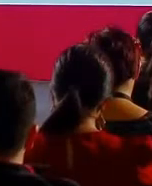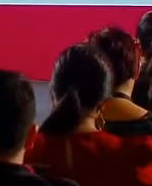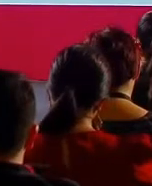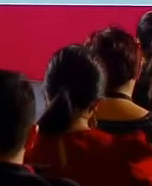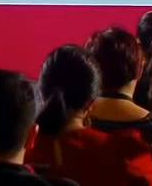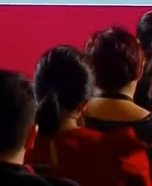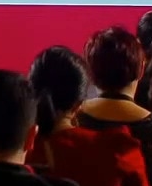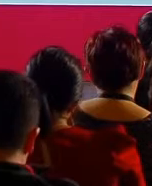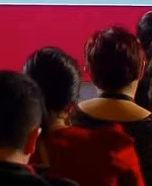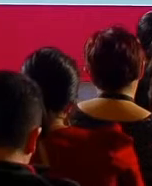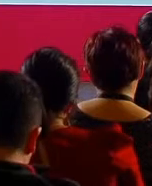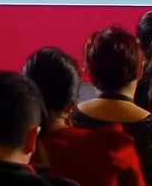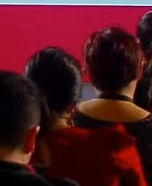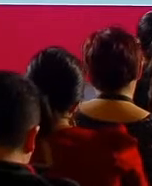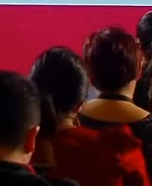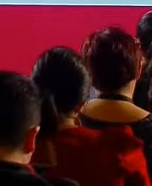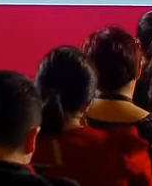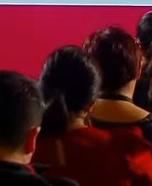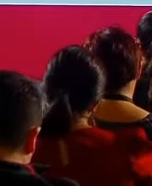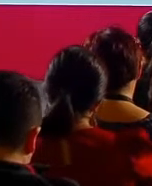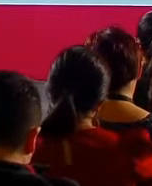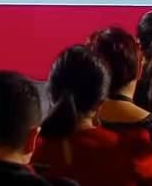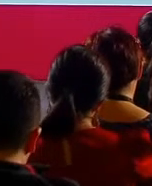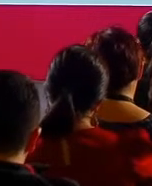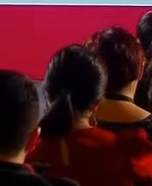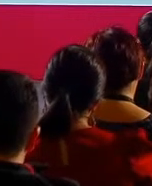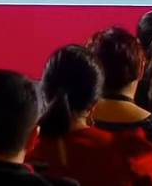Didi has also provided food coupons.